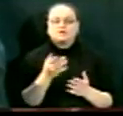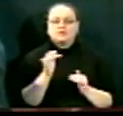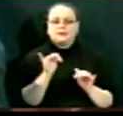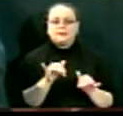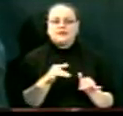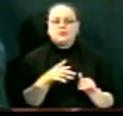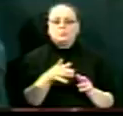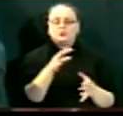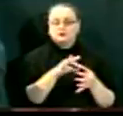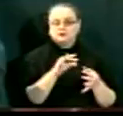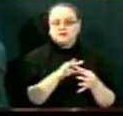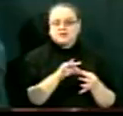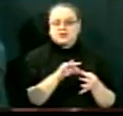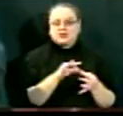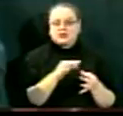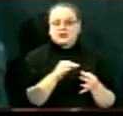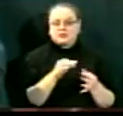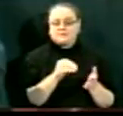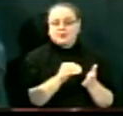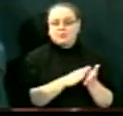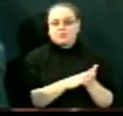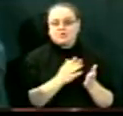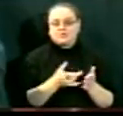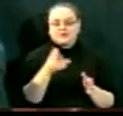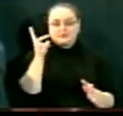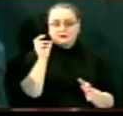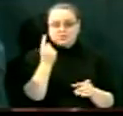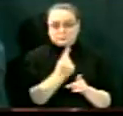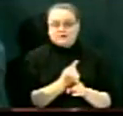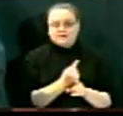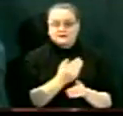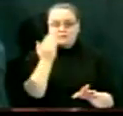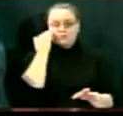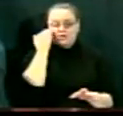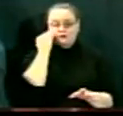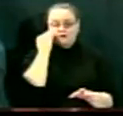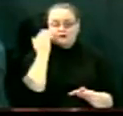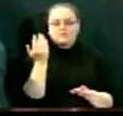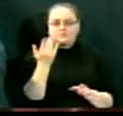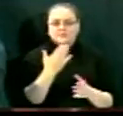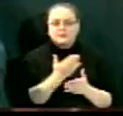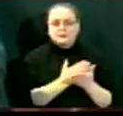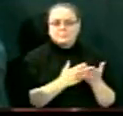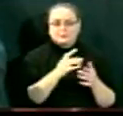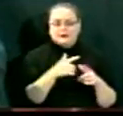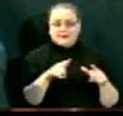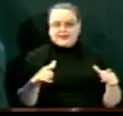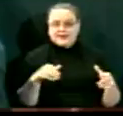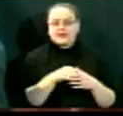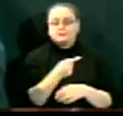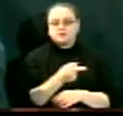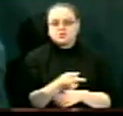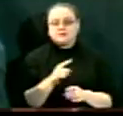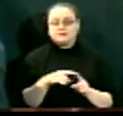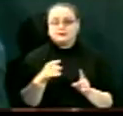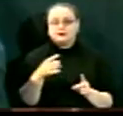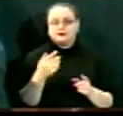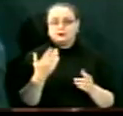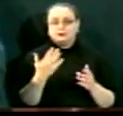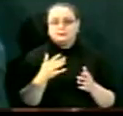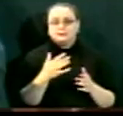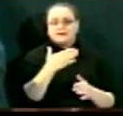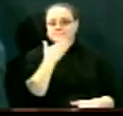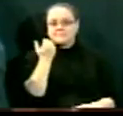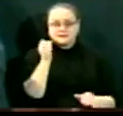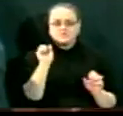what you just stated, and it's been recorded, that they've heard it, right? That we've known that this was part of that language in there, but you have done the very